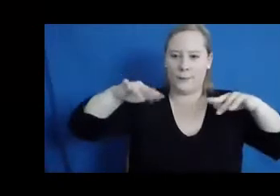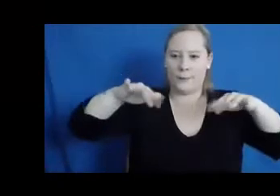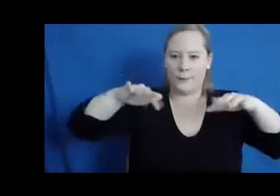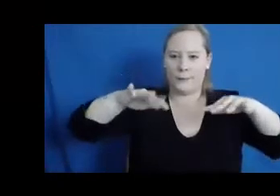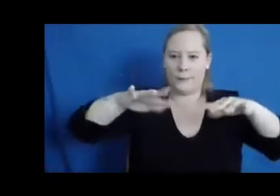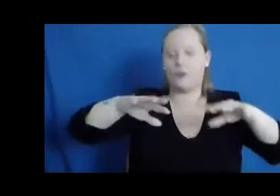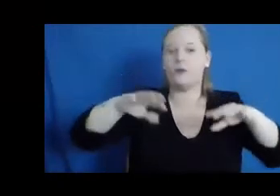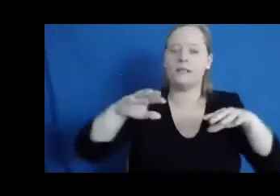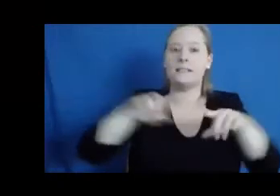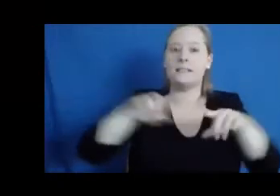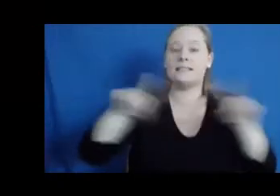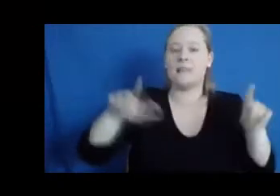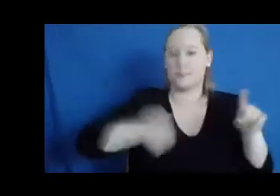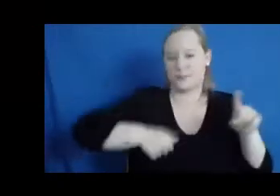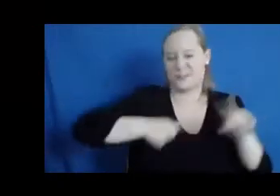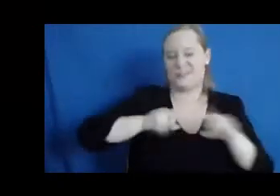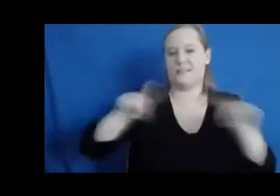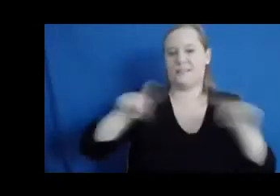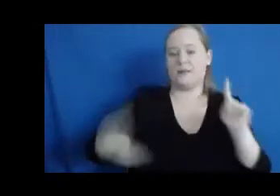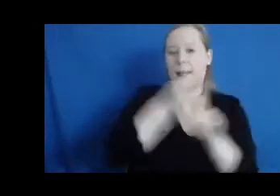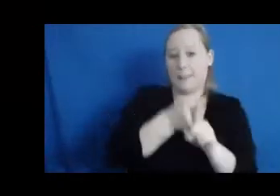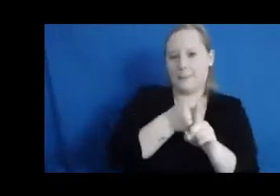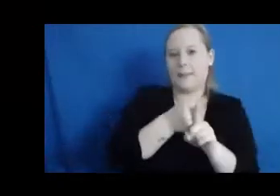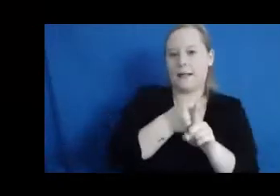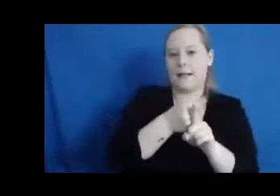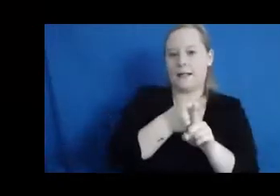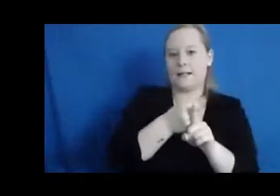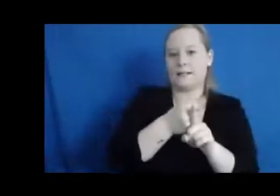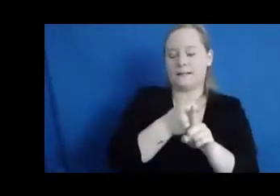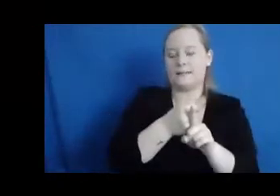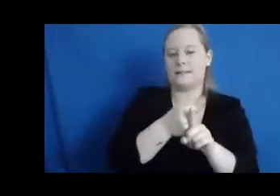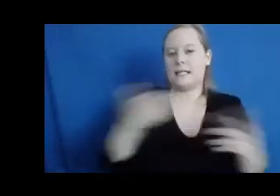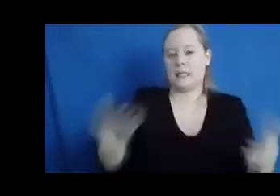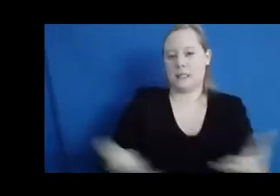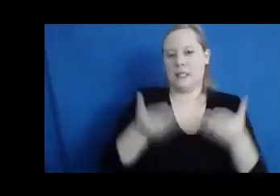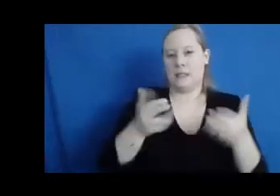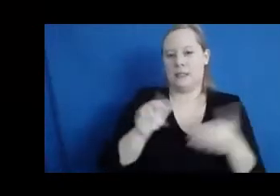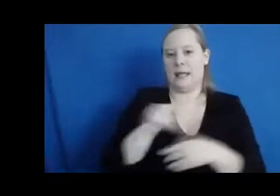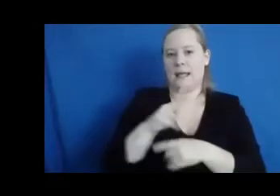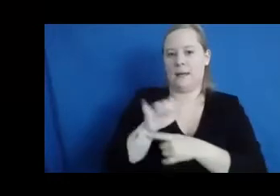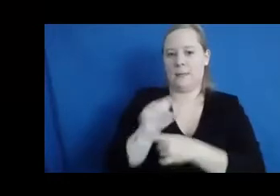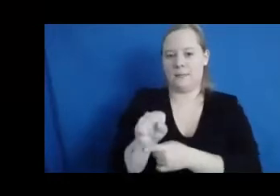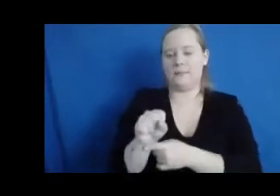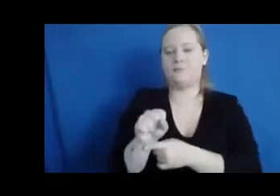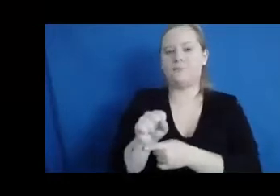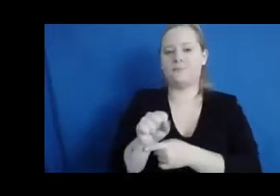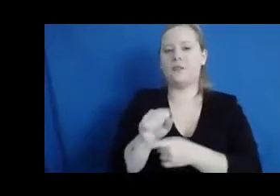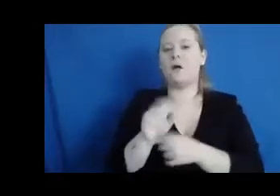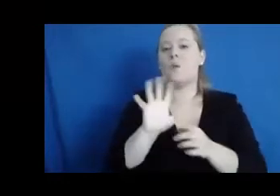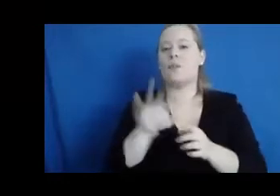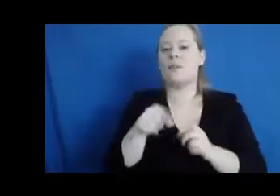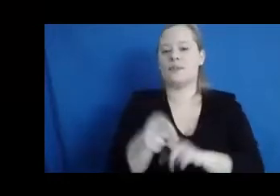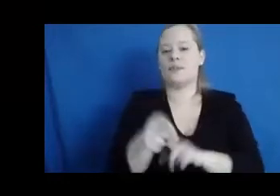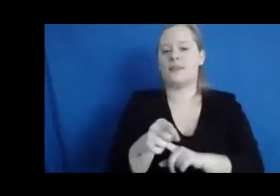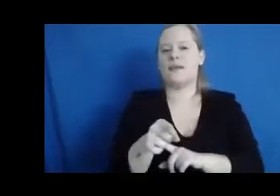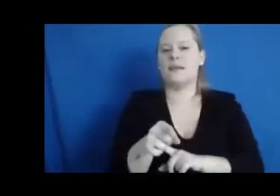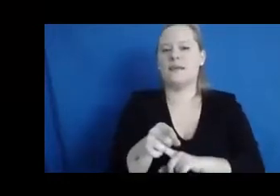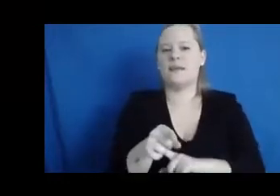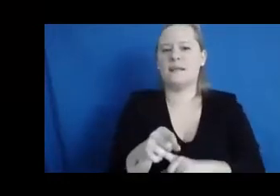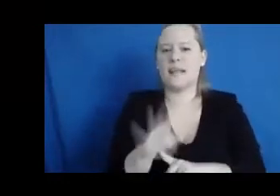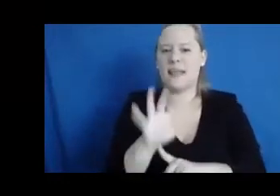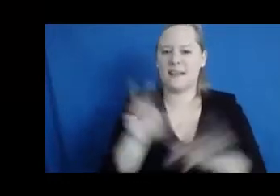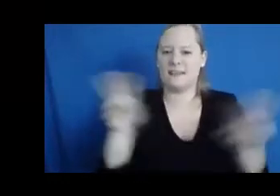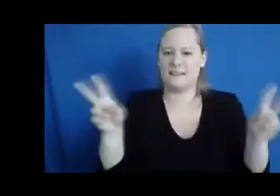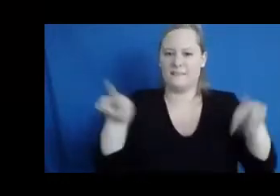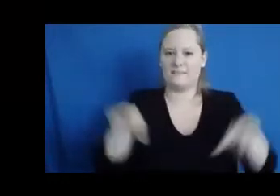to the water quality here in the Animas. And so here is the alluvial valley along